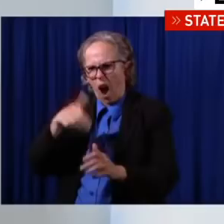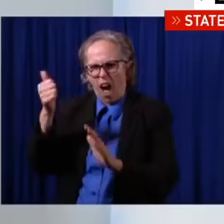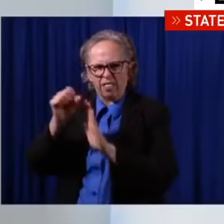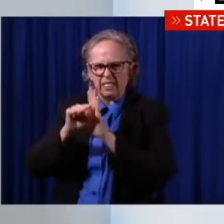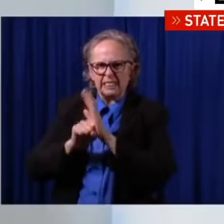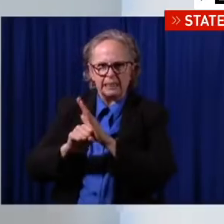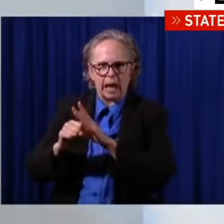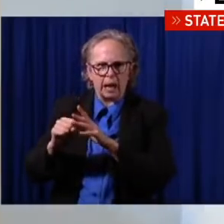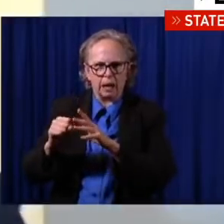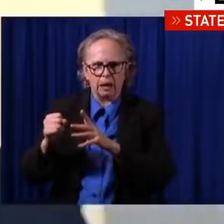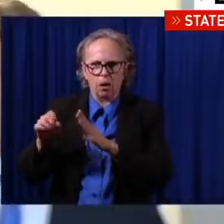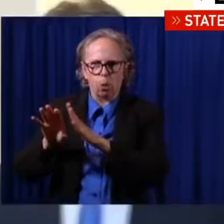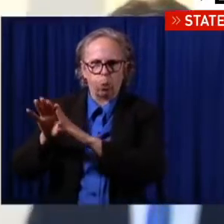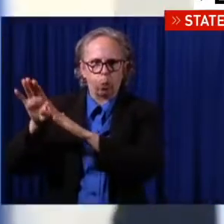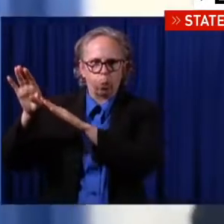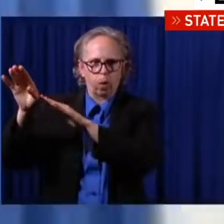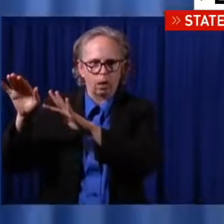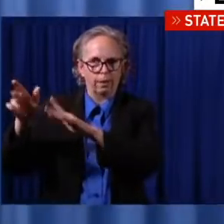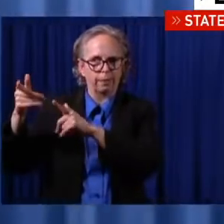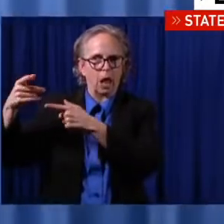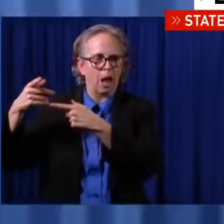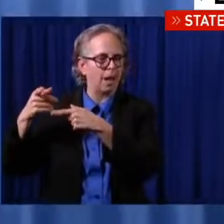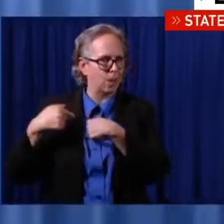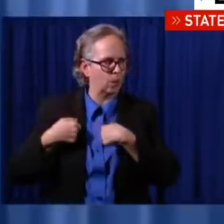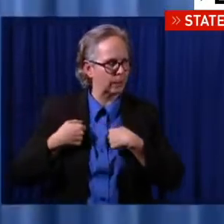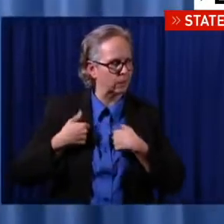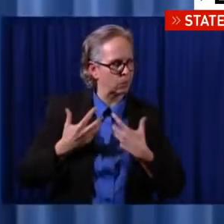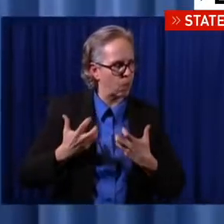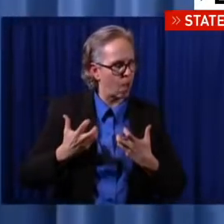successful. And just to conclude on that,